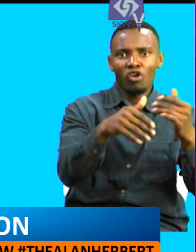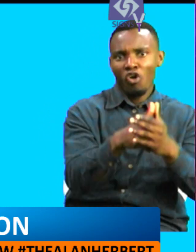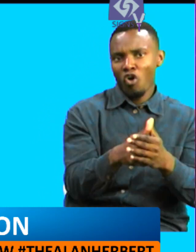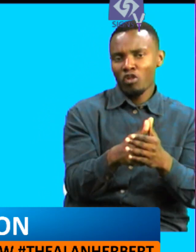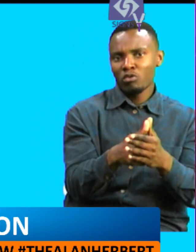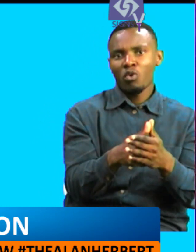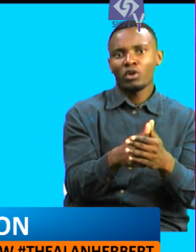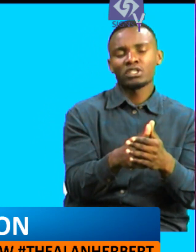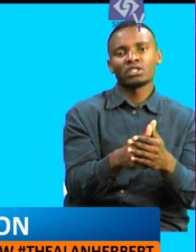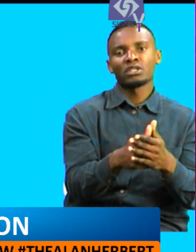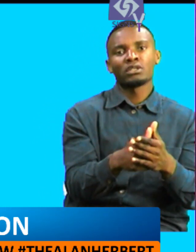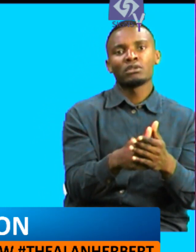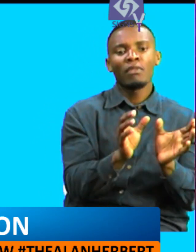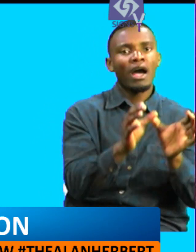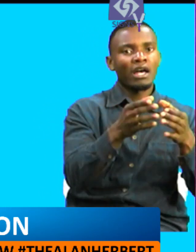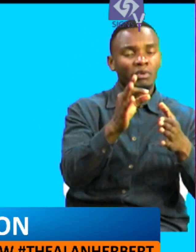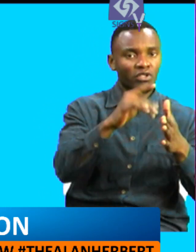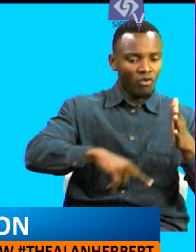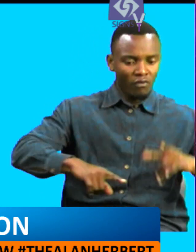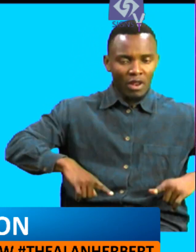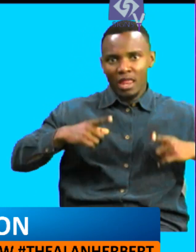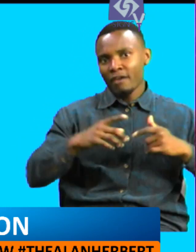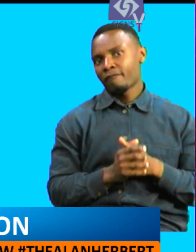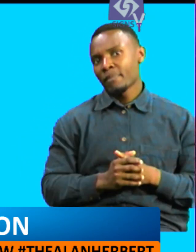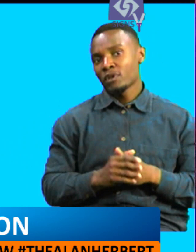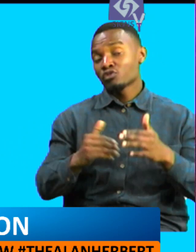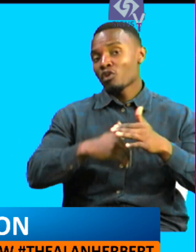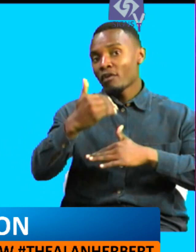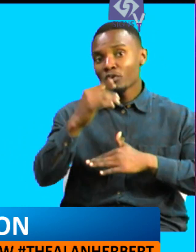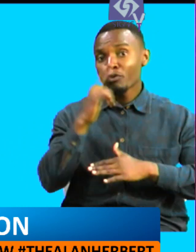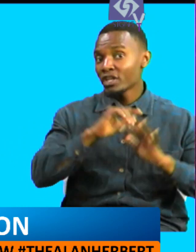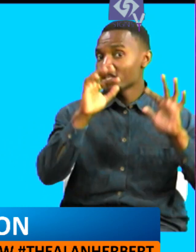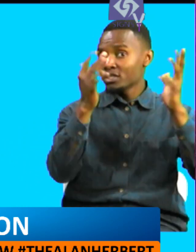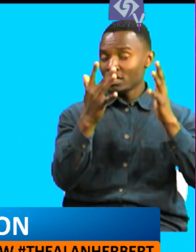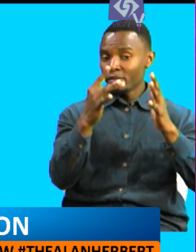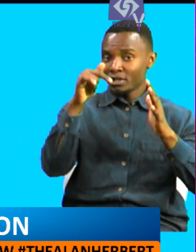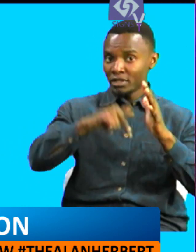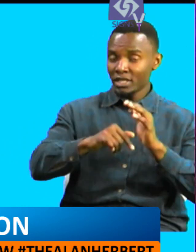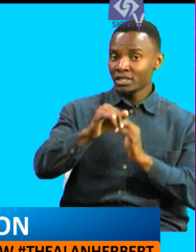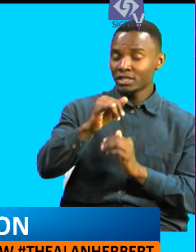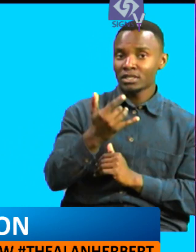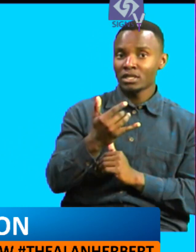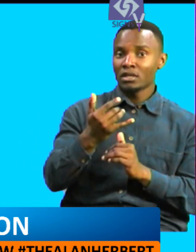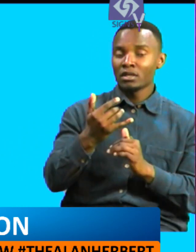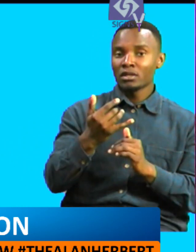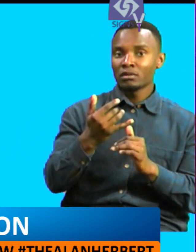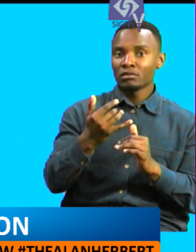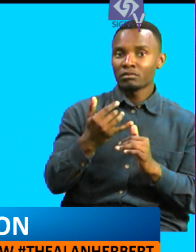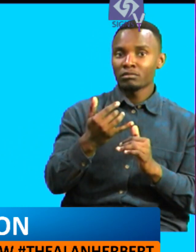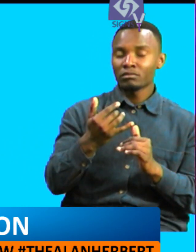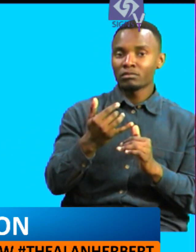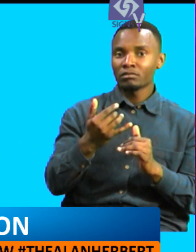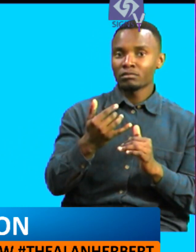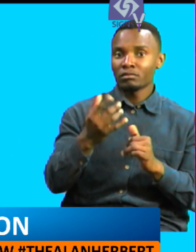all aspects of life. So for us, after the celebration of the ISAD,